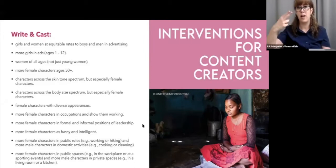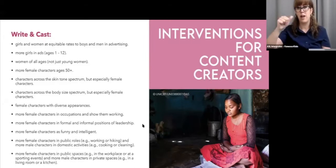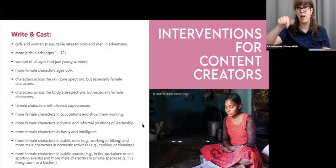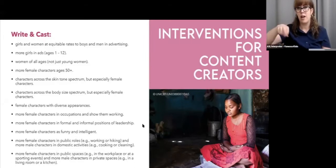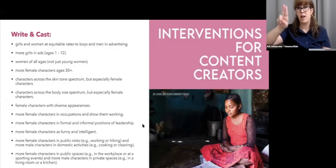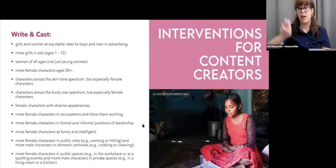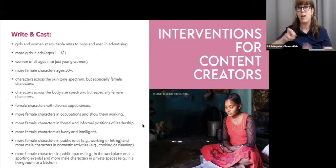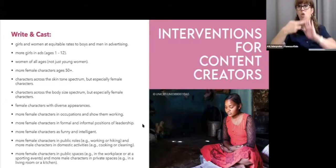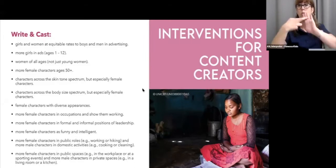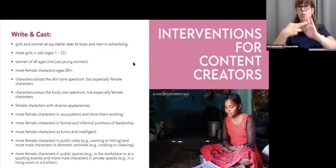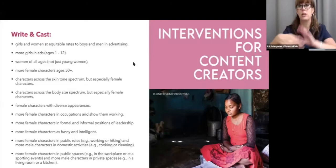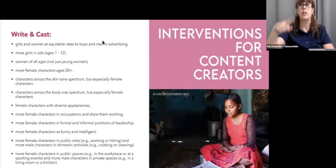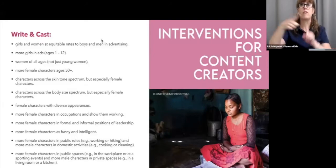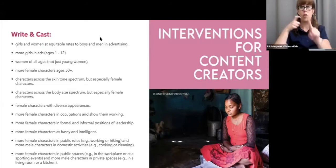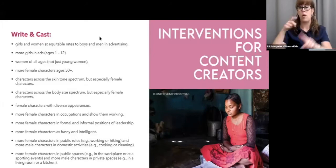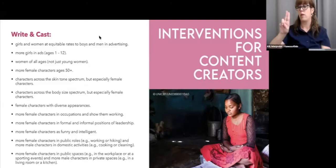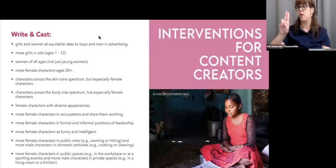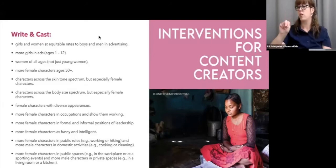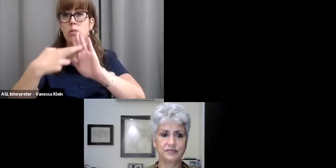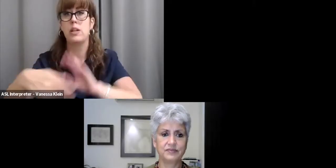some remarks.